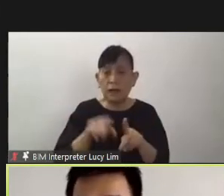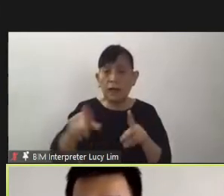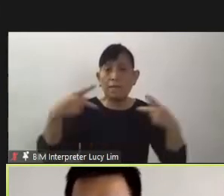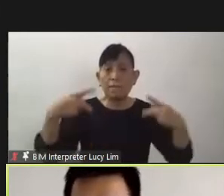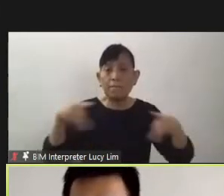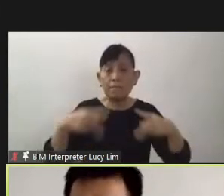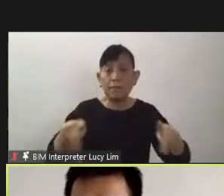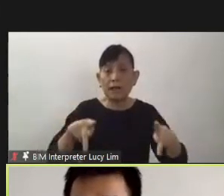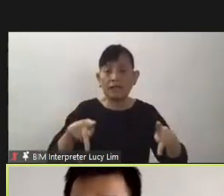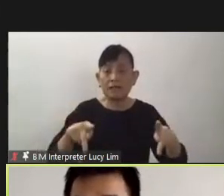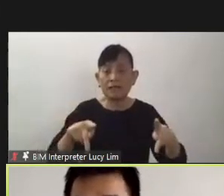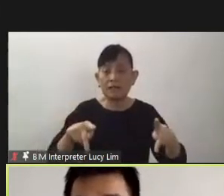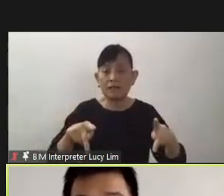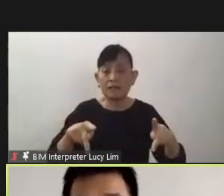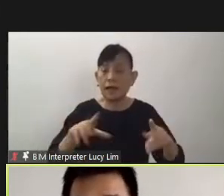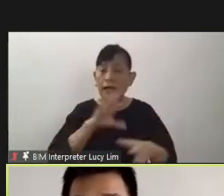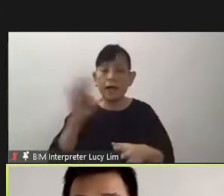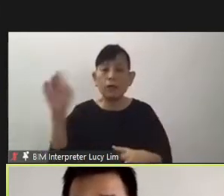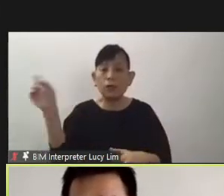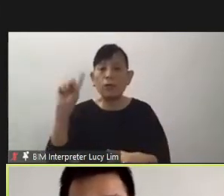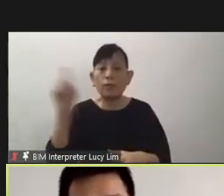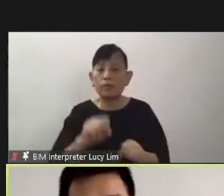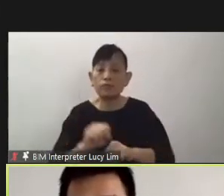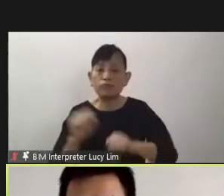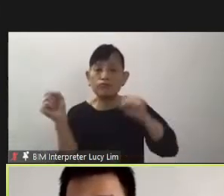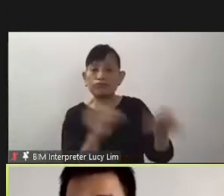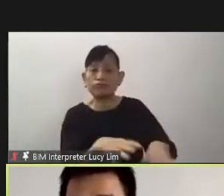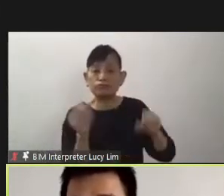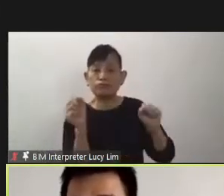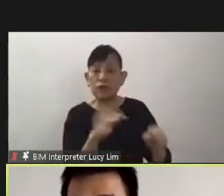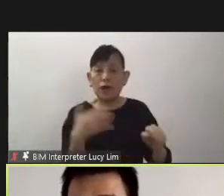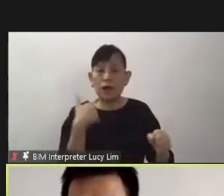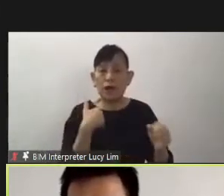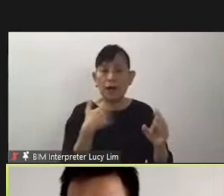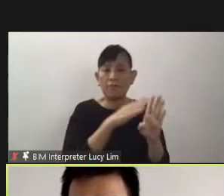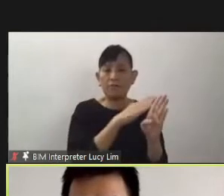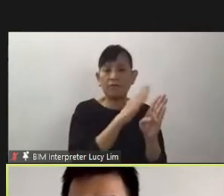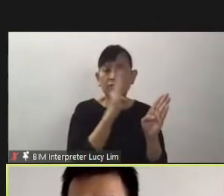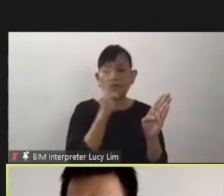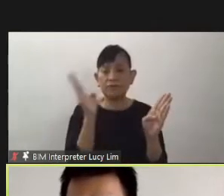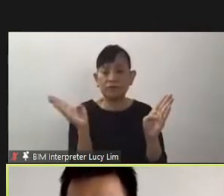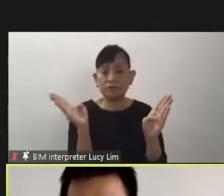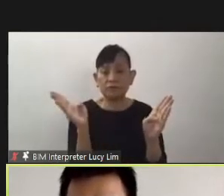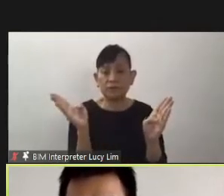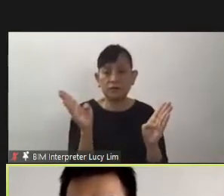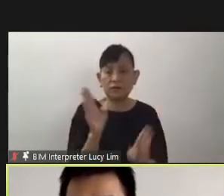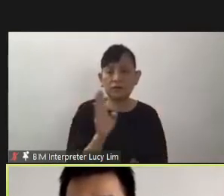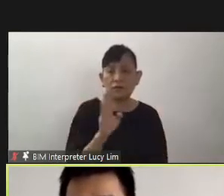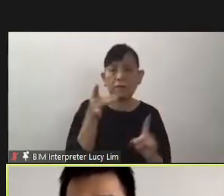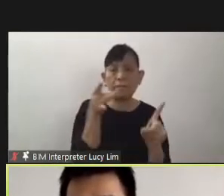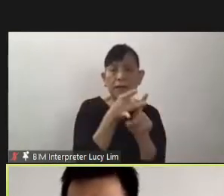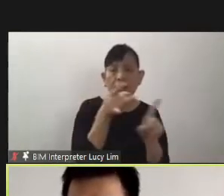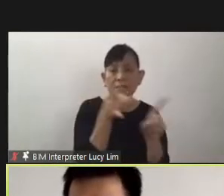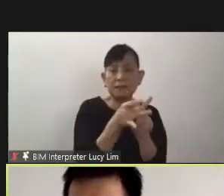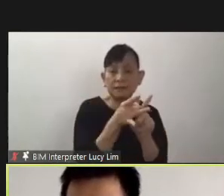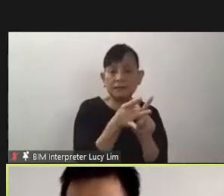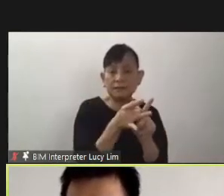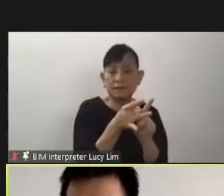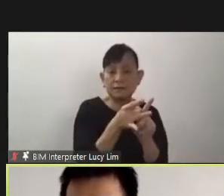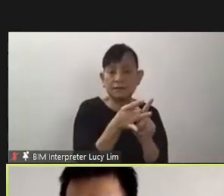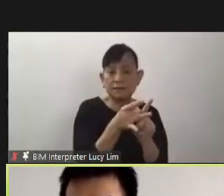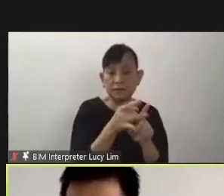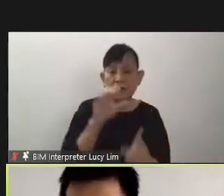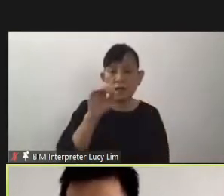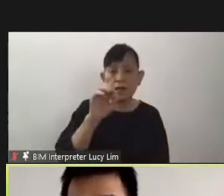these several dump sites in Malaysia contains a range of metal, including the persistent